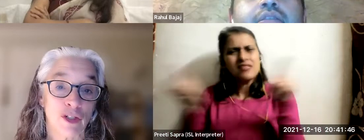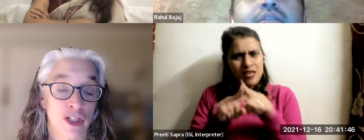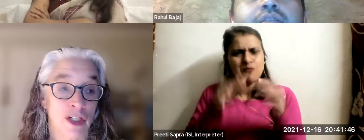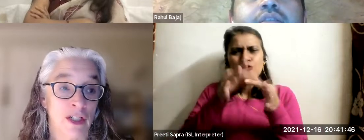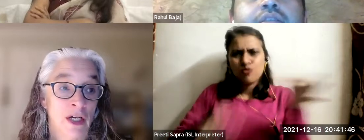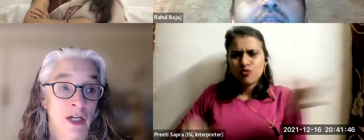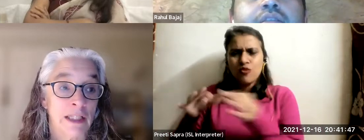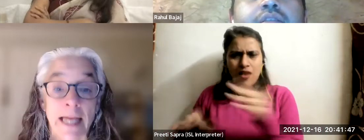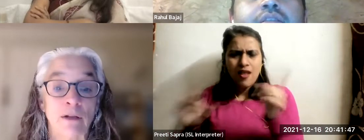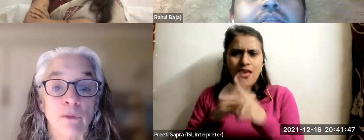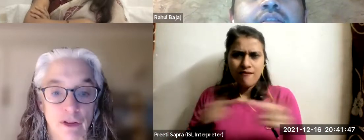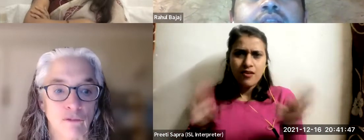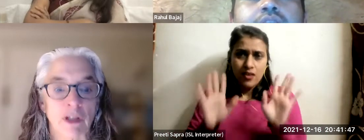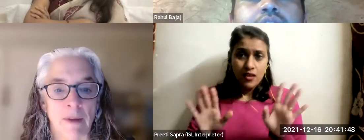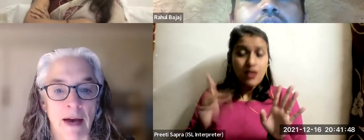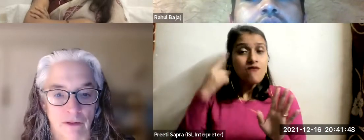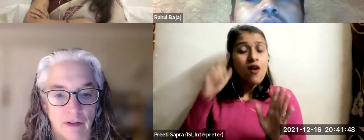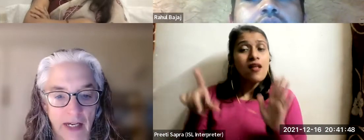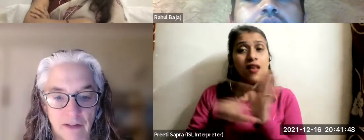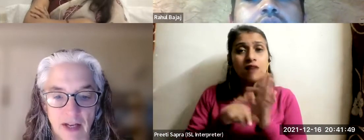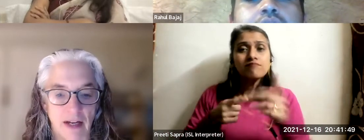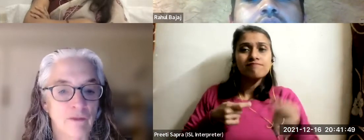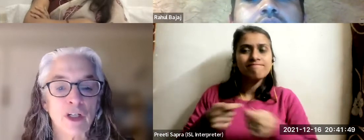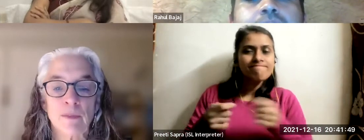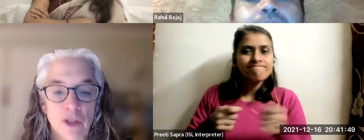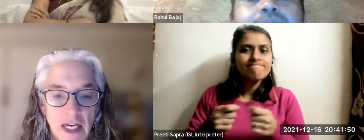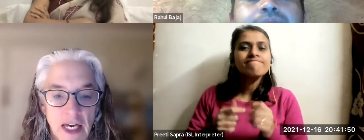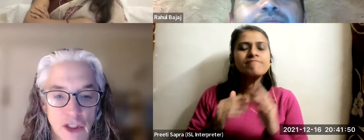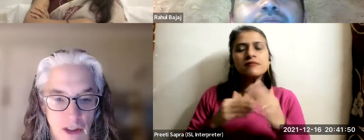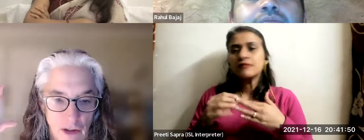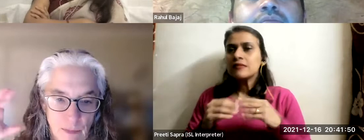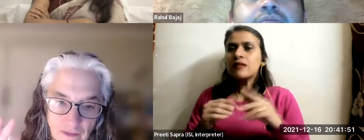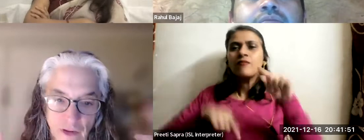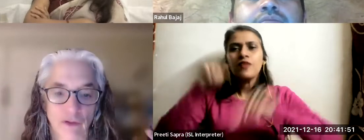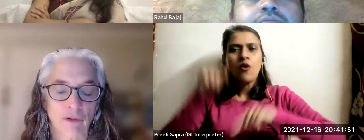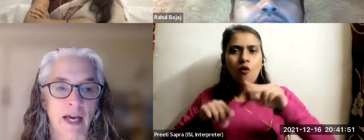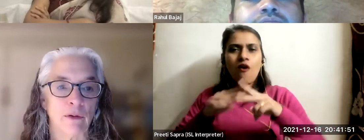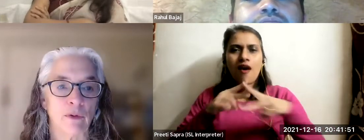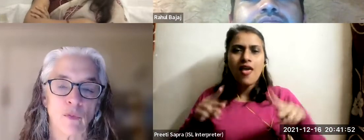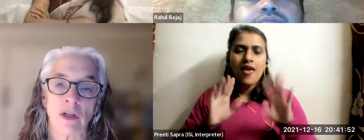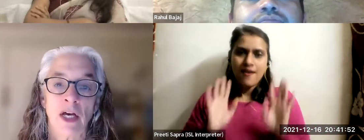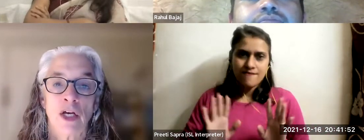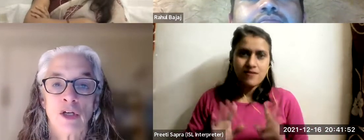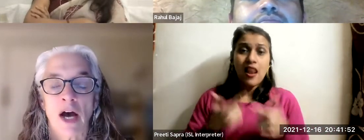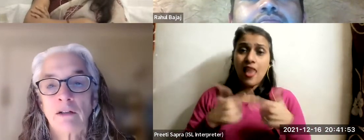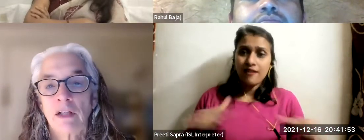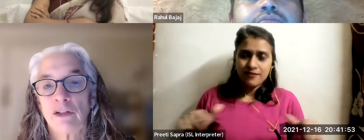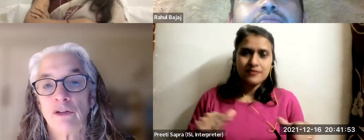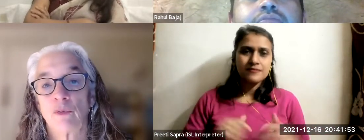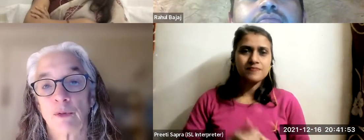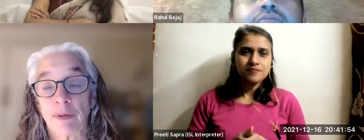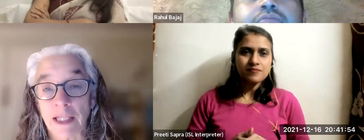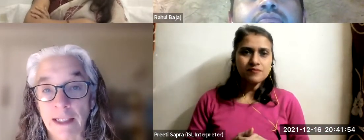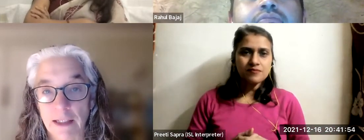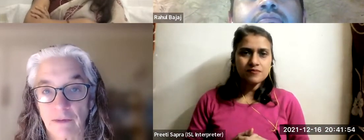structured negotiation, language really matters. Like I said, every communication, you be filtered through language. Well, I don't like to